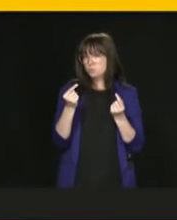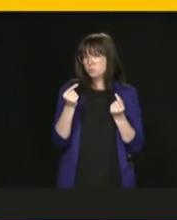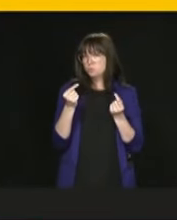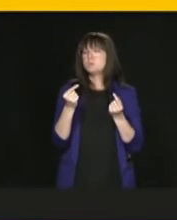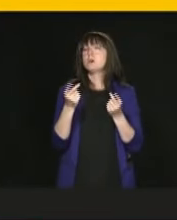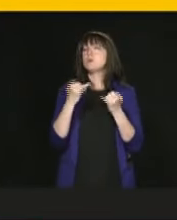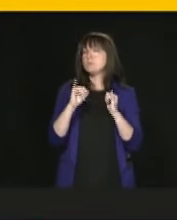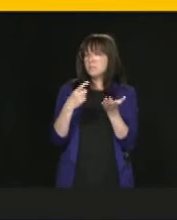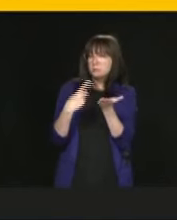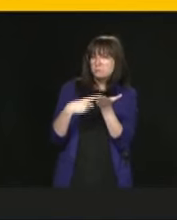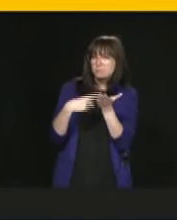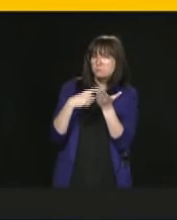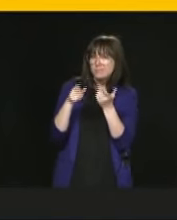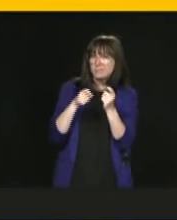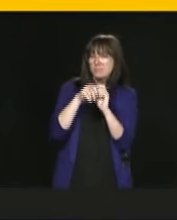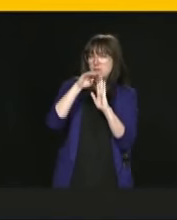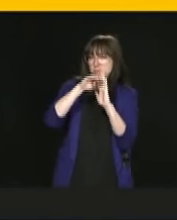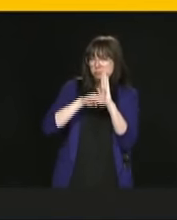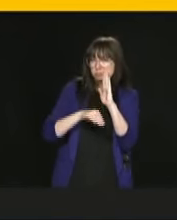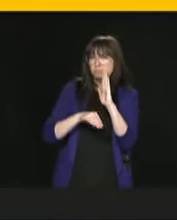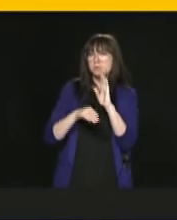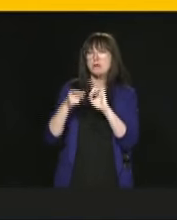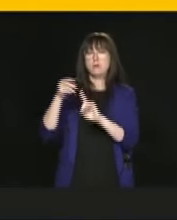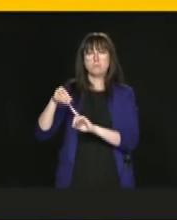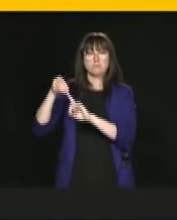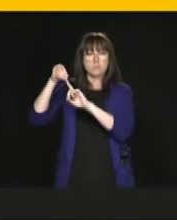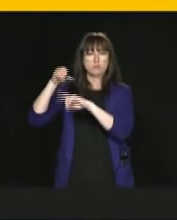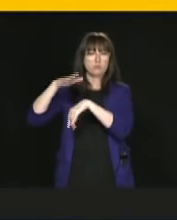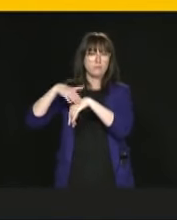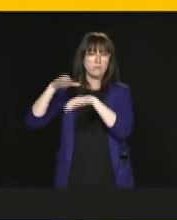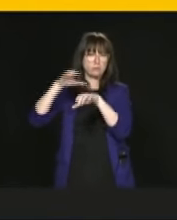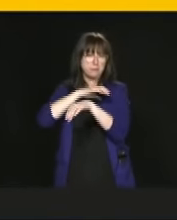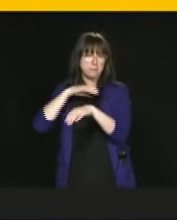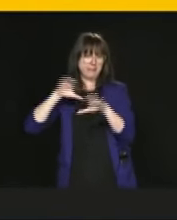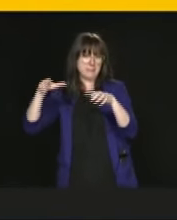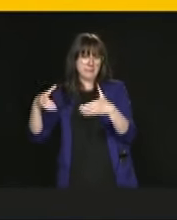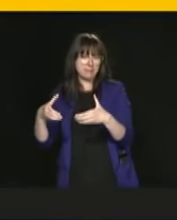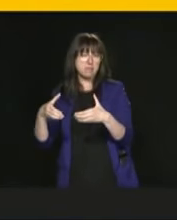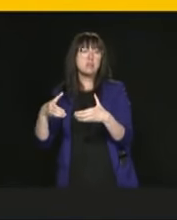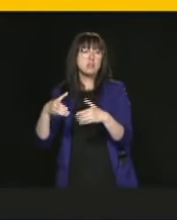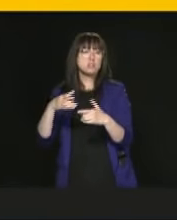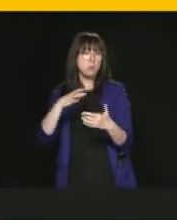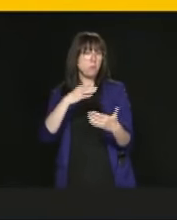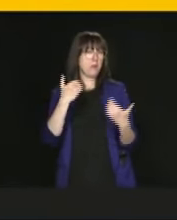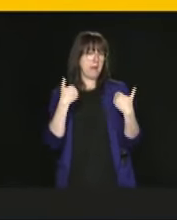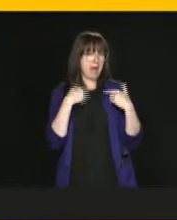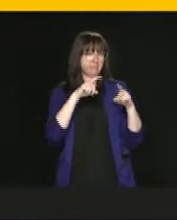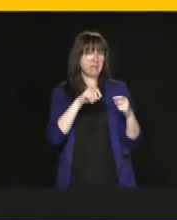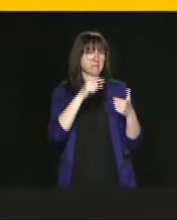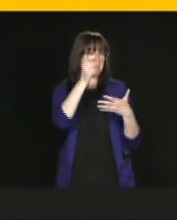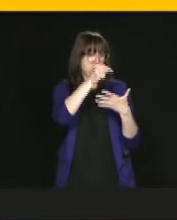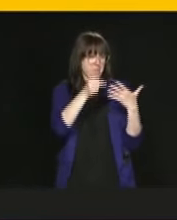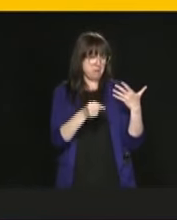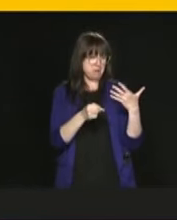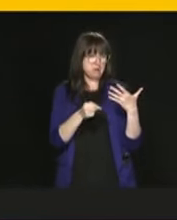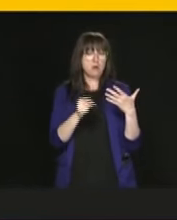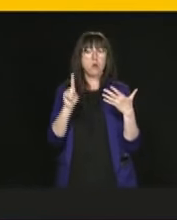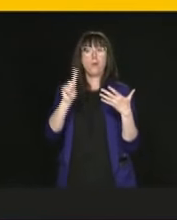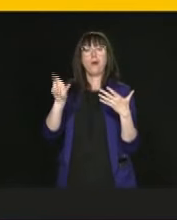Committee as to where else would you need to test more. But you can't just sort of